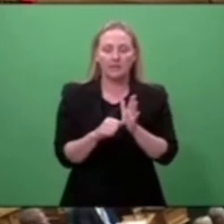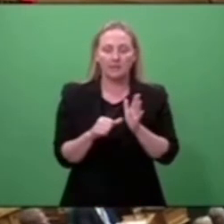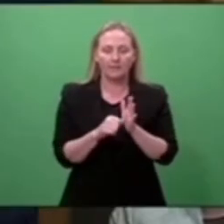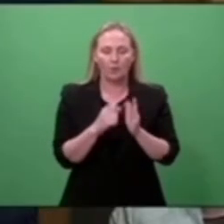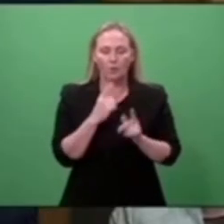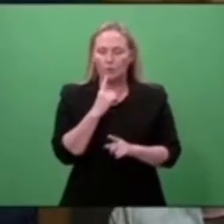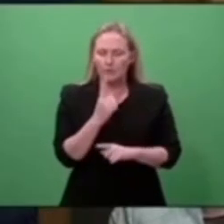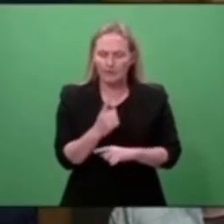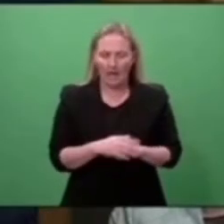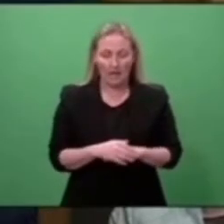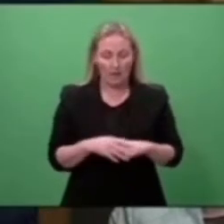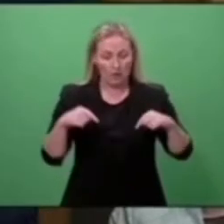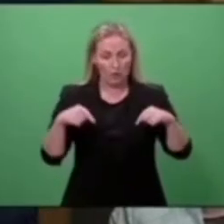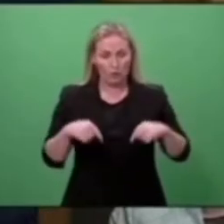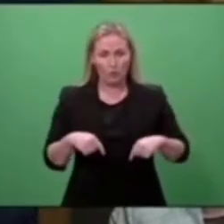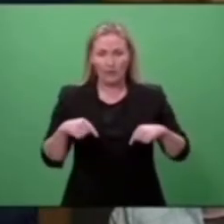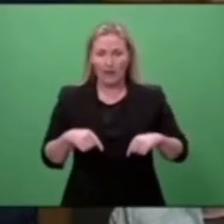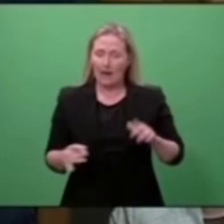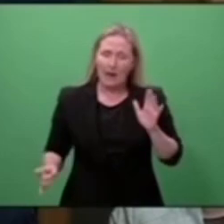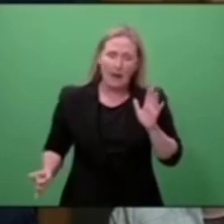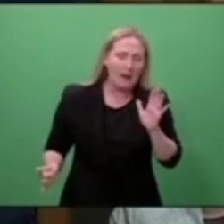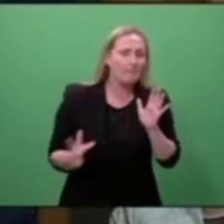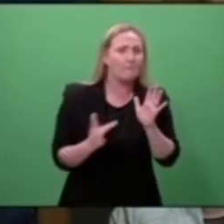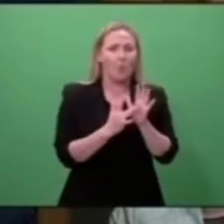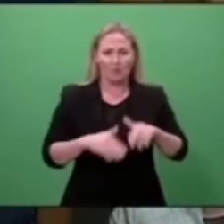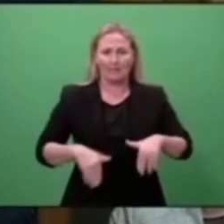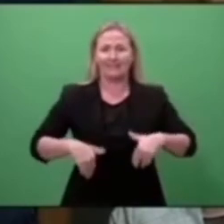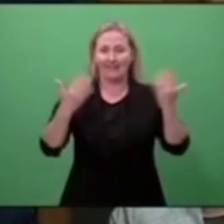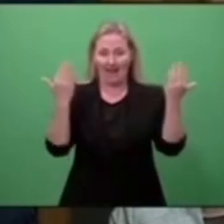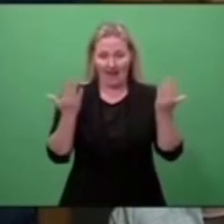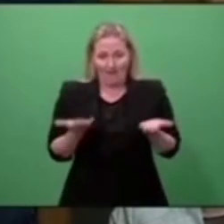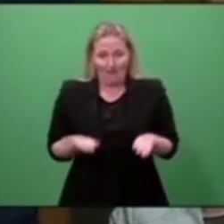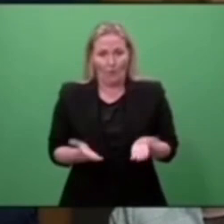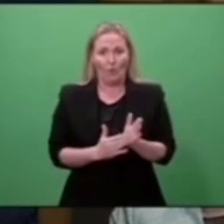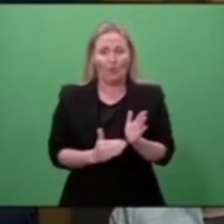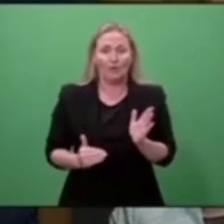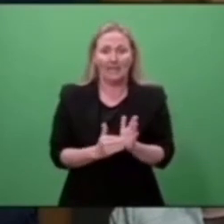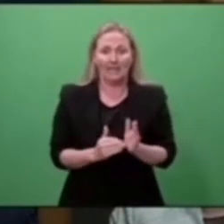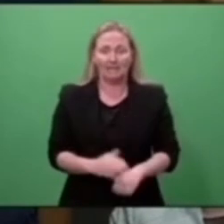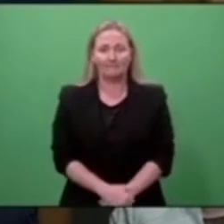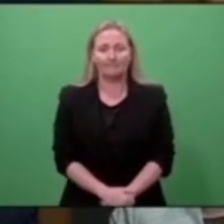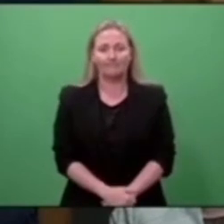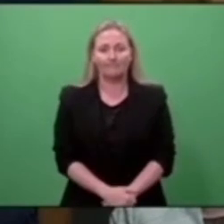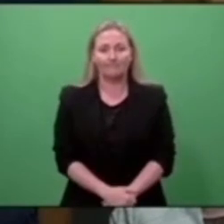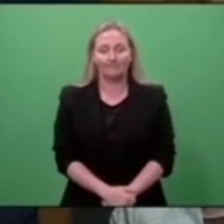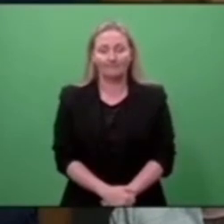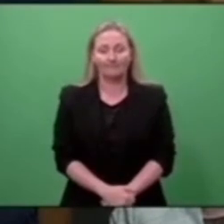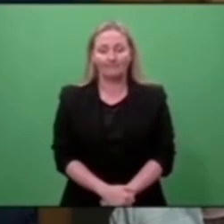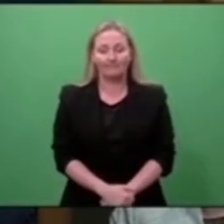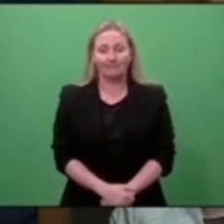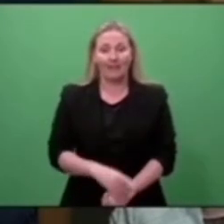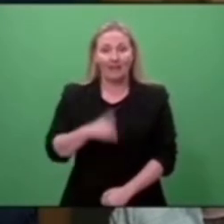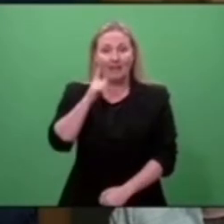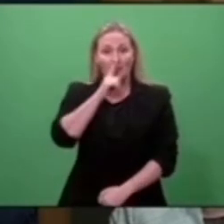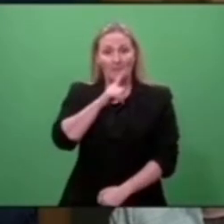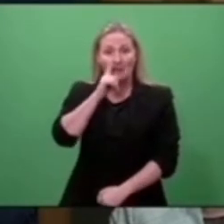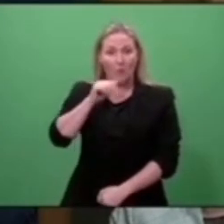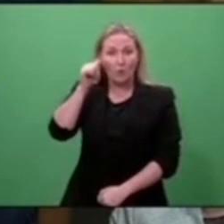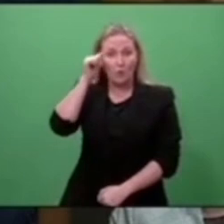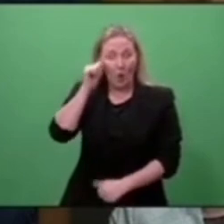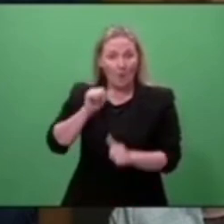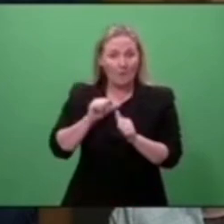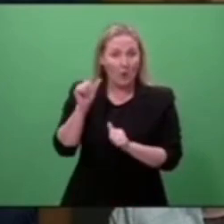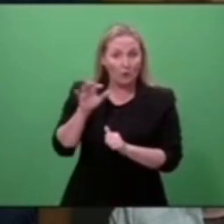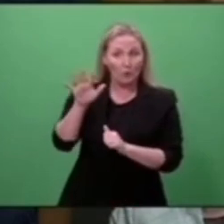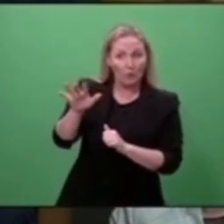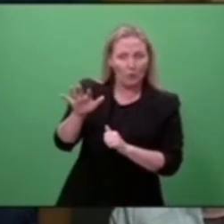momentous day this is for New Zealand, and no one will be feeling that more than the survivors of abuse in state and